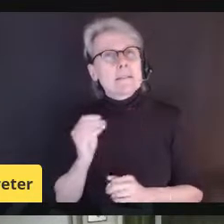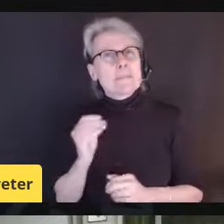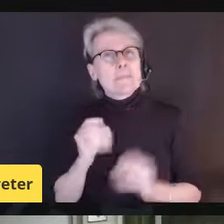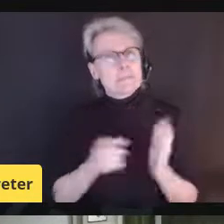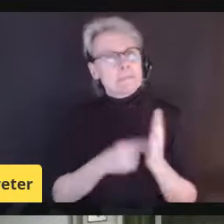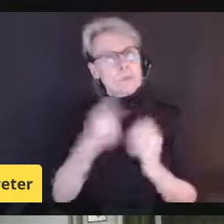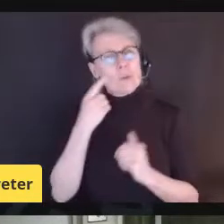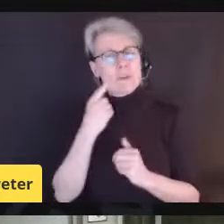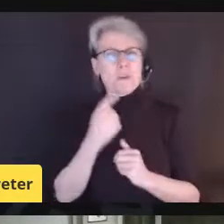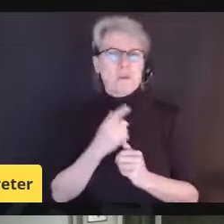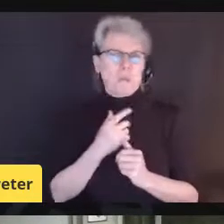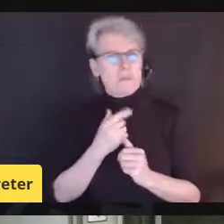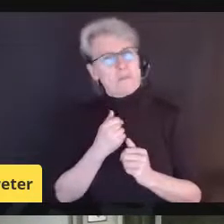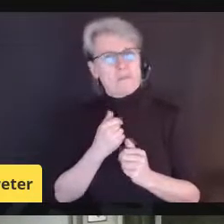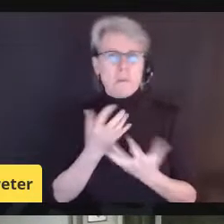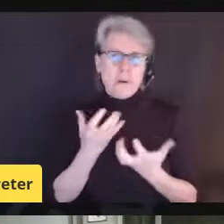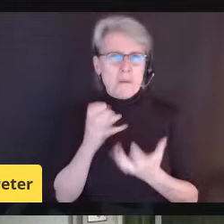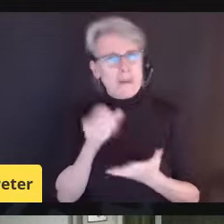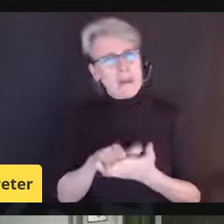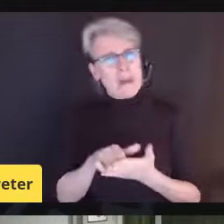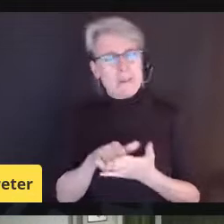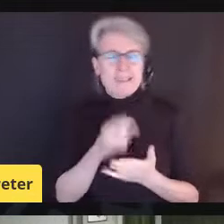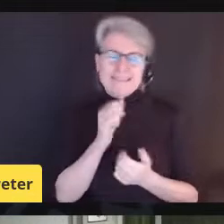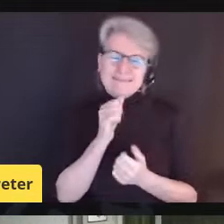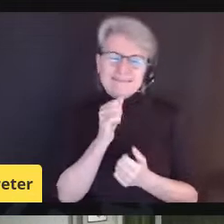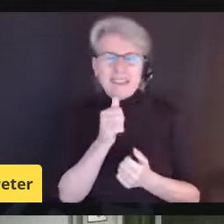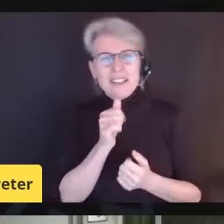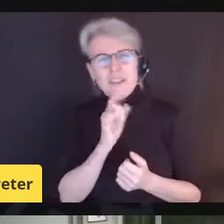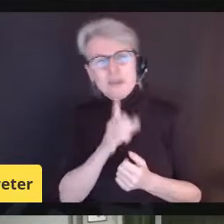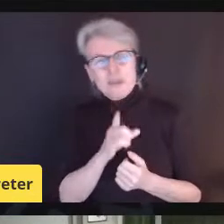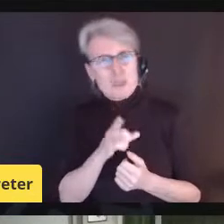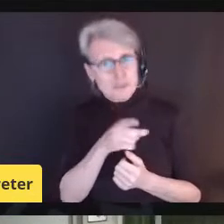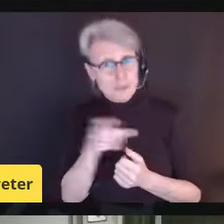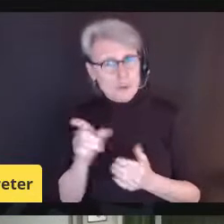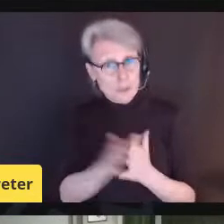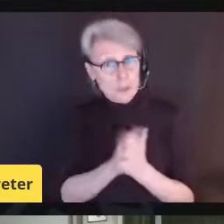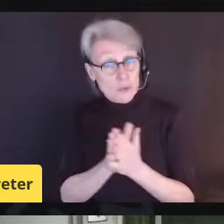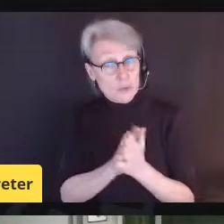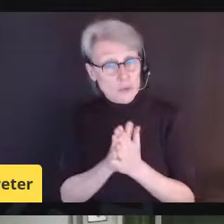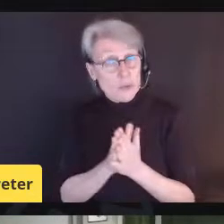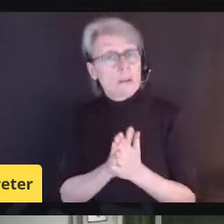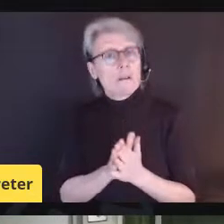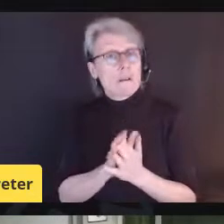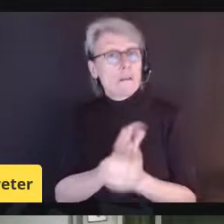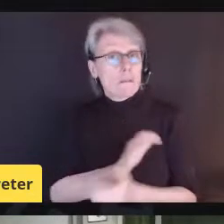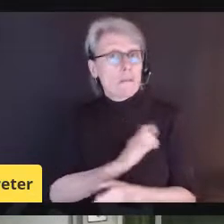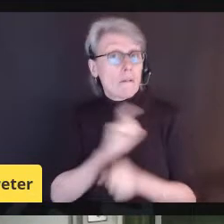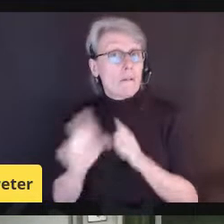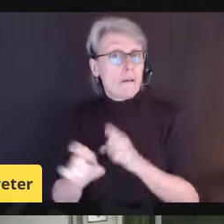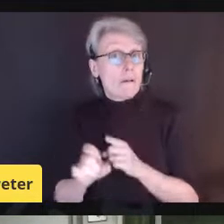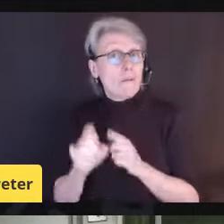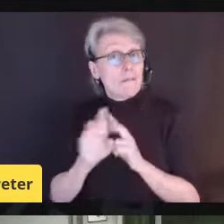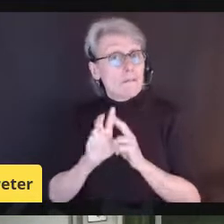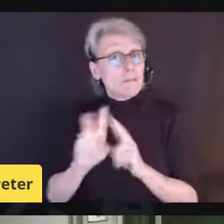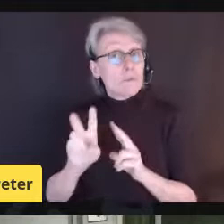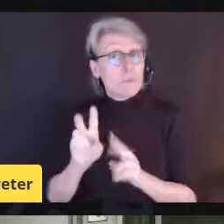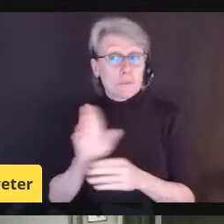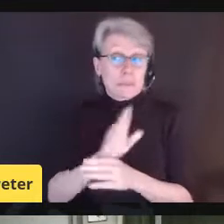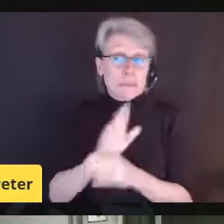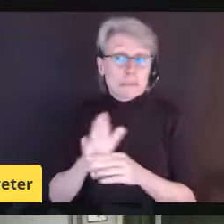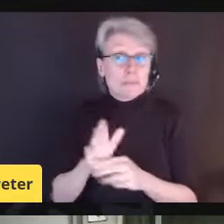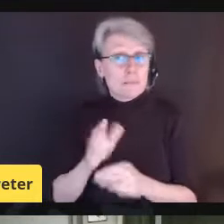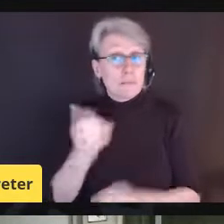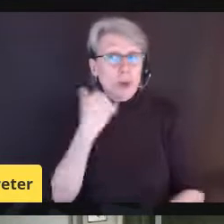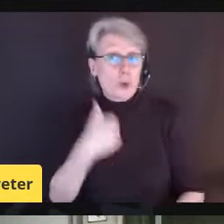you think you want to do something and you're just not sure. So if anyone's interested, call up a funeral home, call me up anywhere,